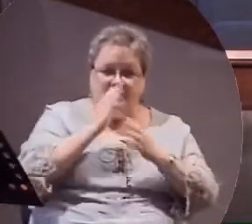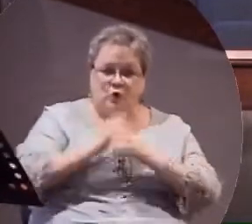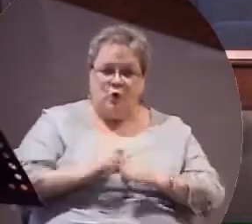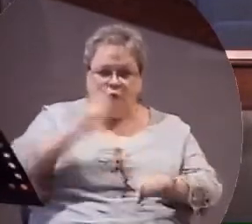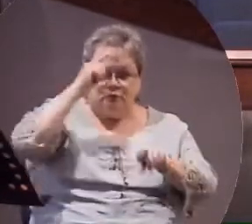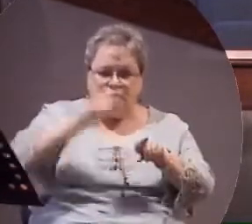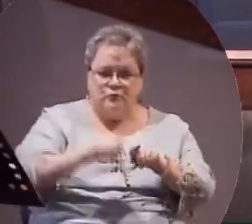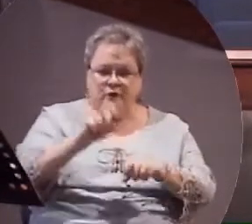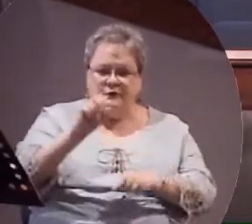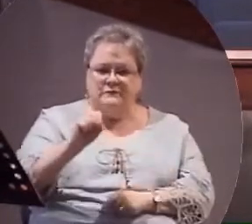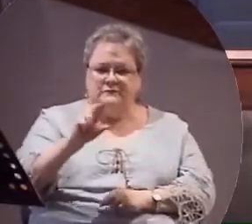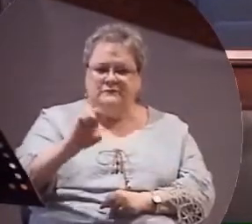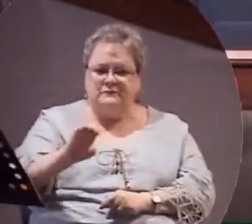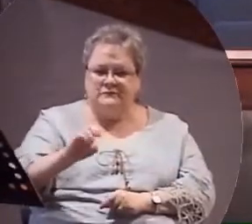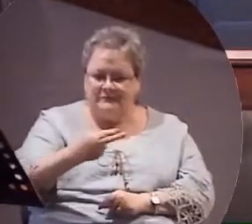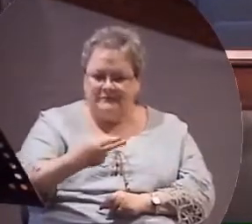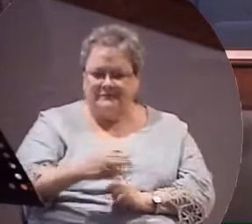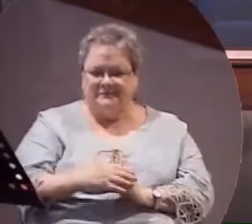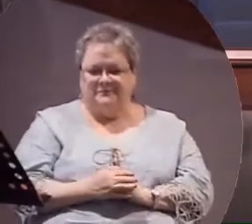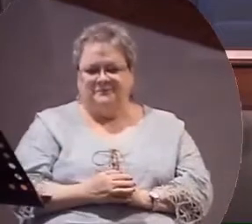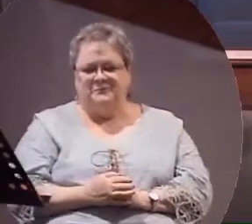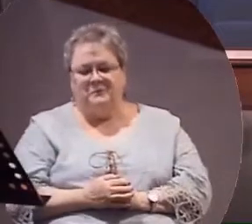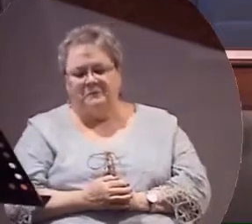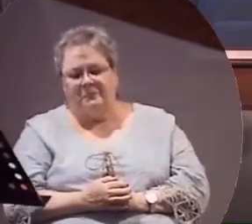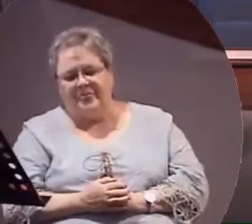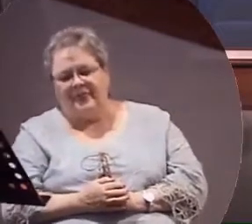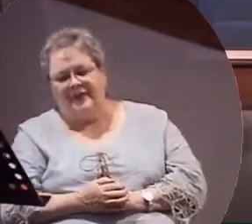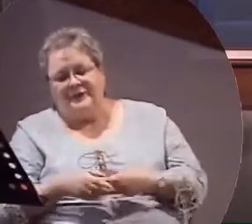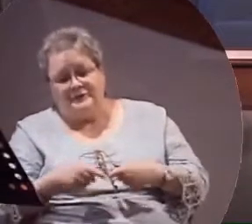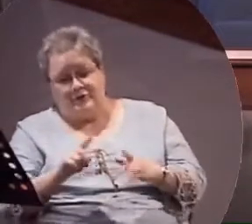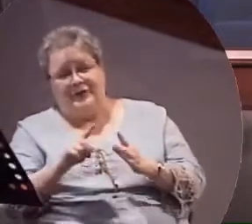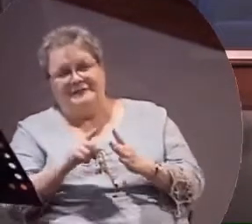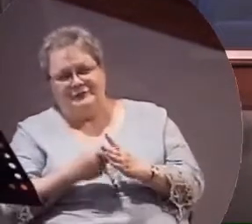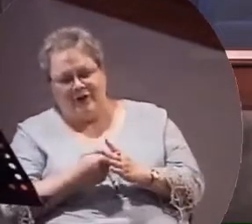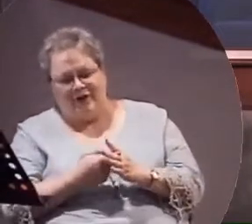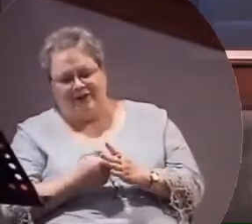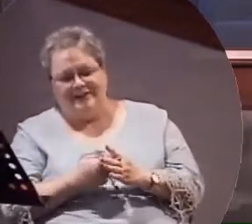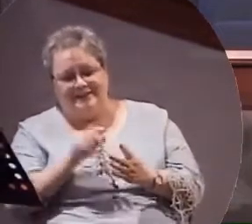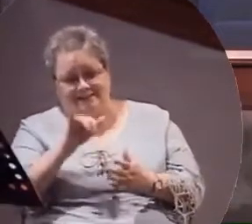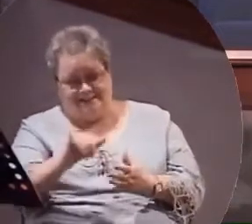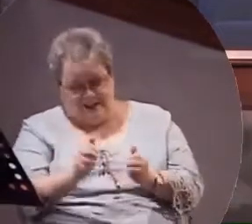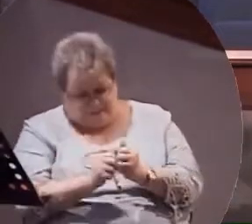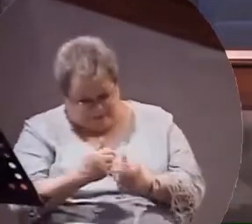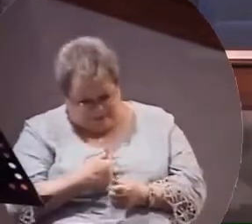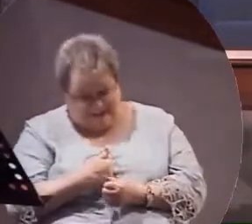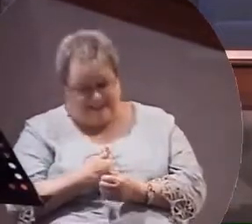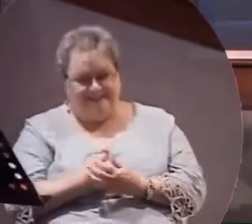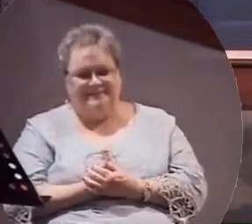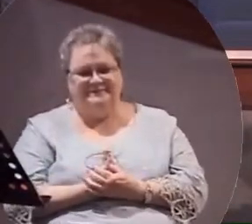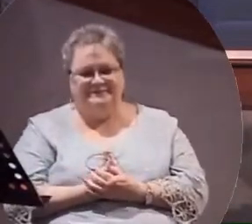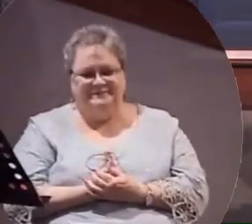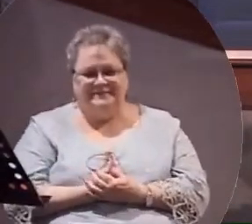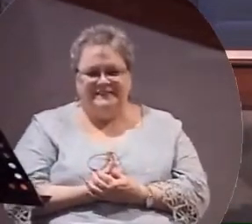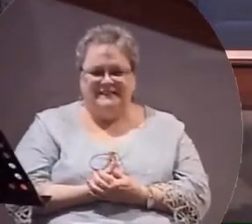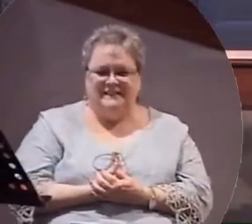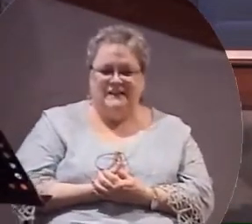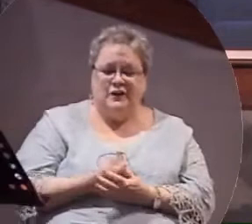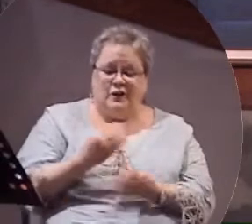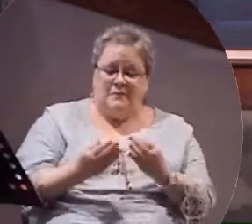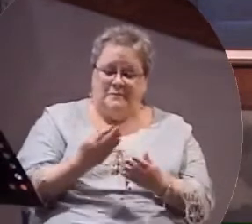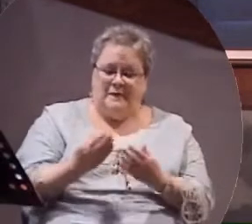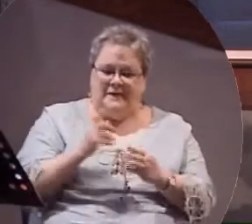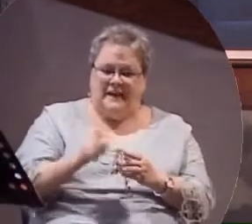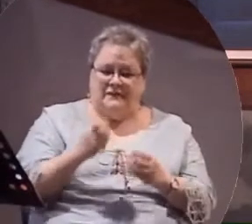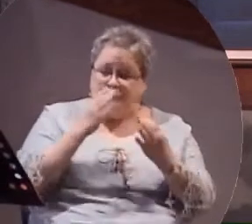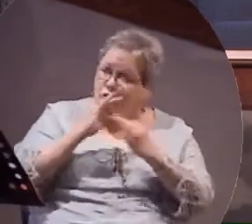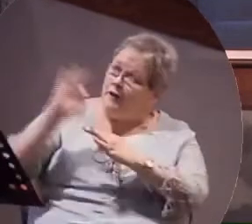brother such. All right? So let's do this tonight. Let's get started. Stay with me for just a moment. You're going to have to probably look up on the screens a whole lot. But